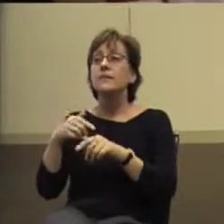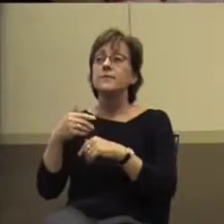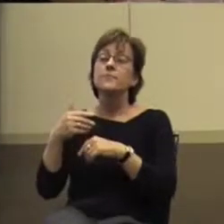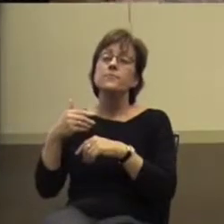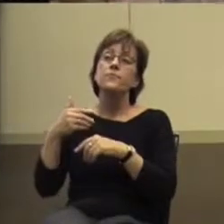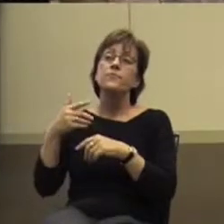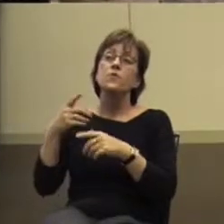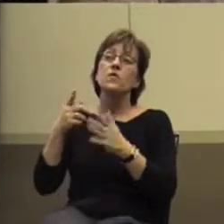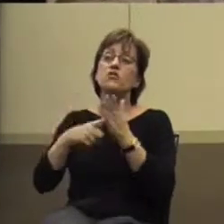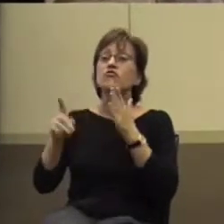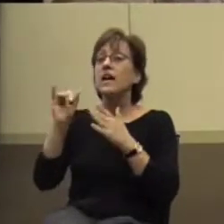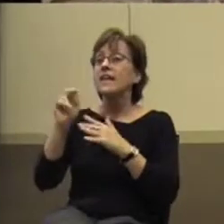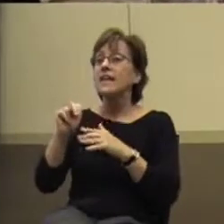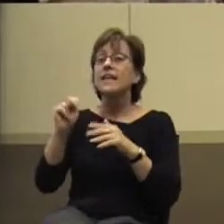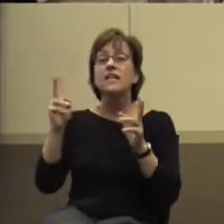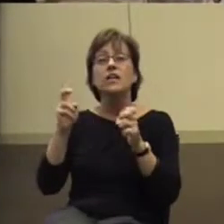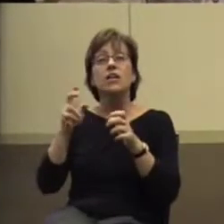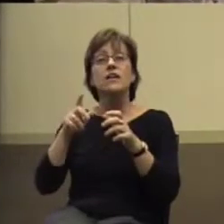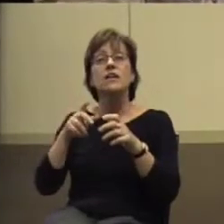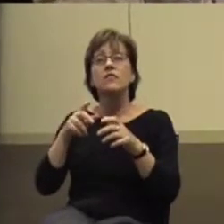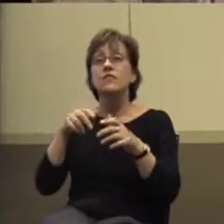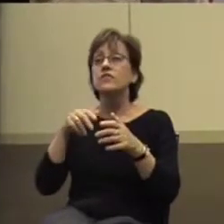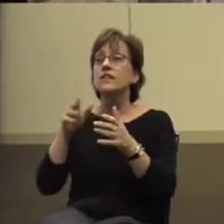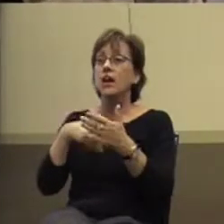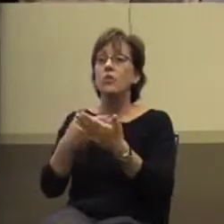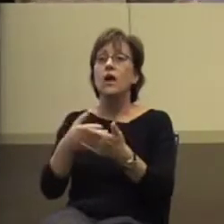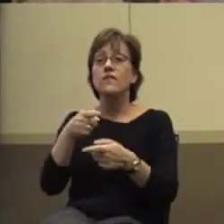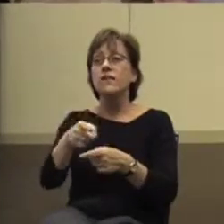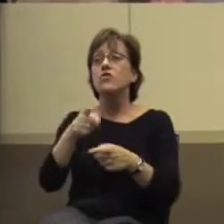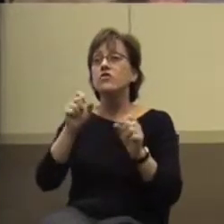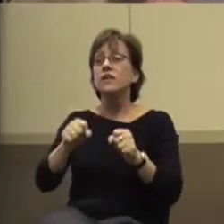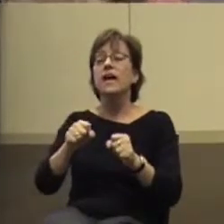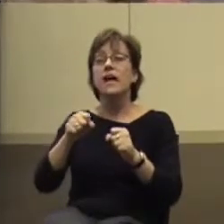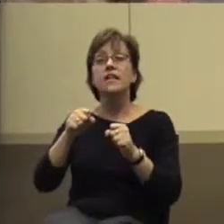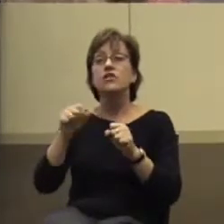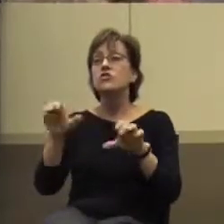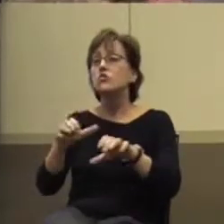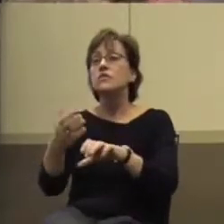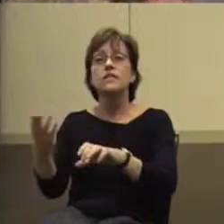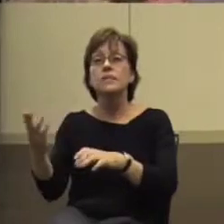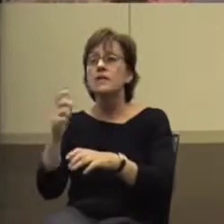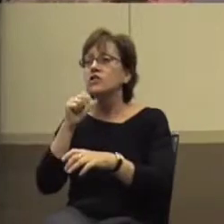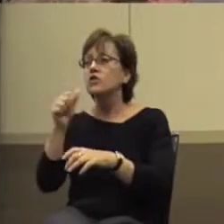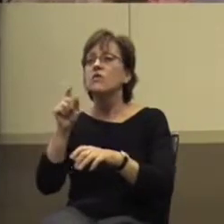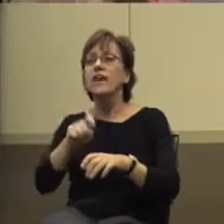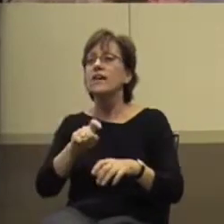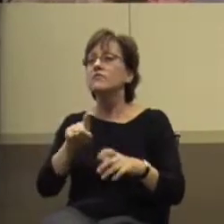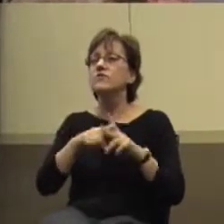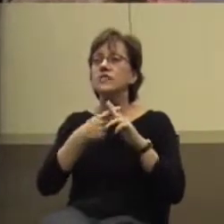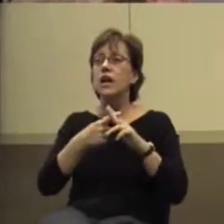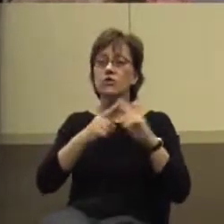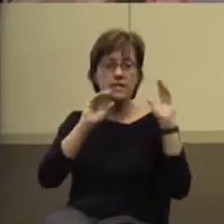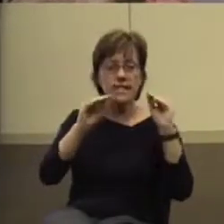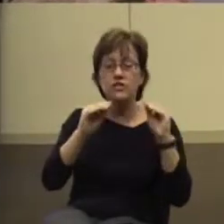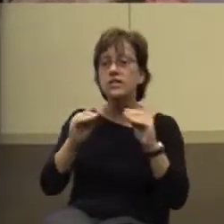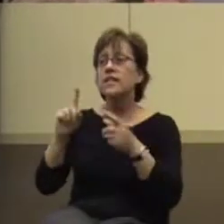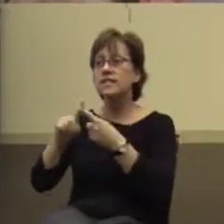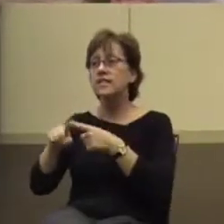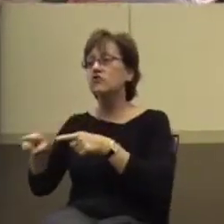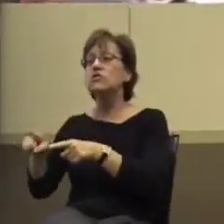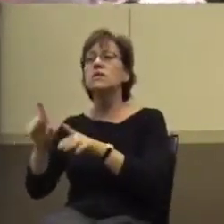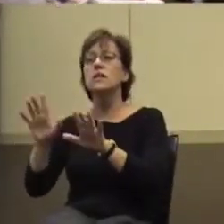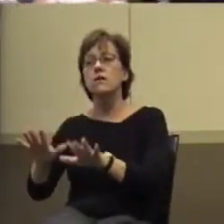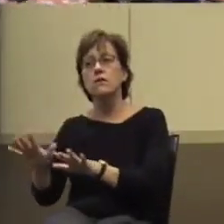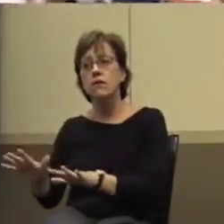brushing or rolling or, you know, the weight blanket, something where you just don't even have to start anything until you've had some of that. Right. To just